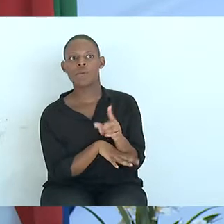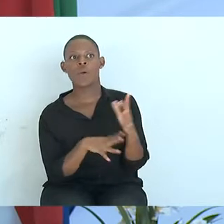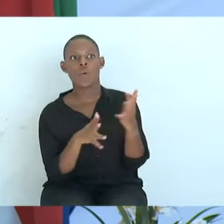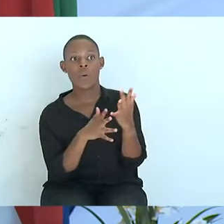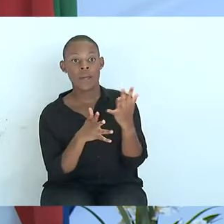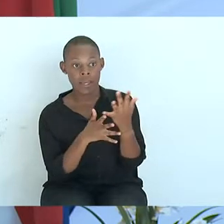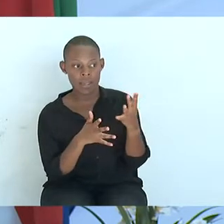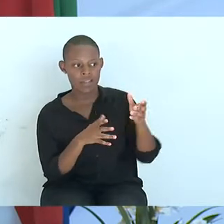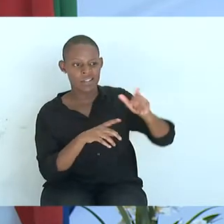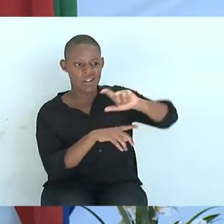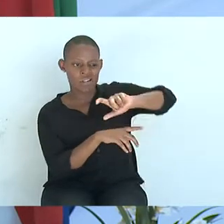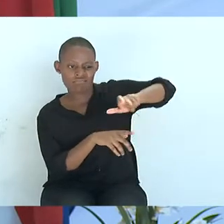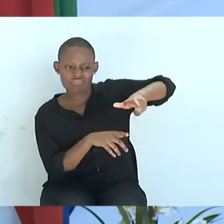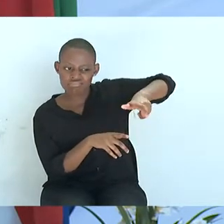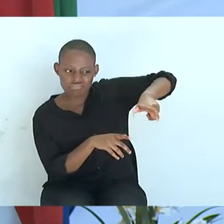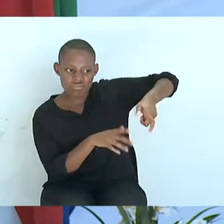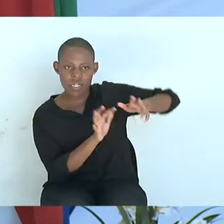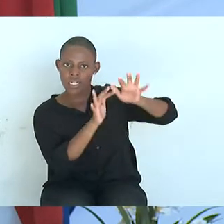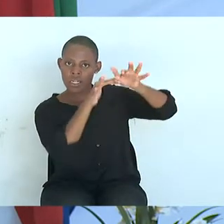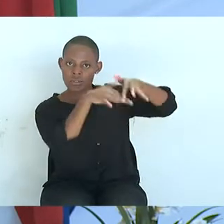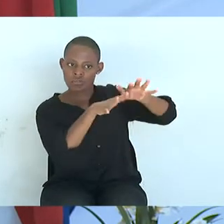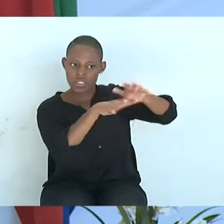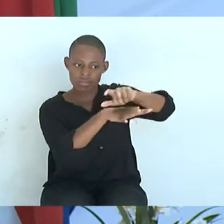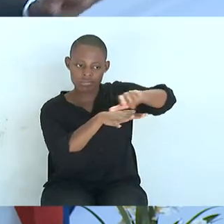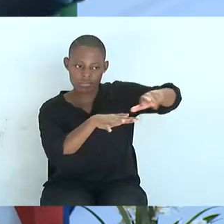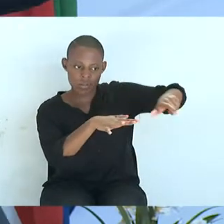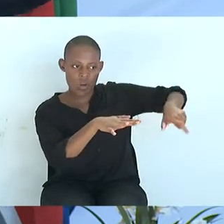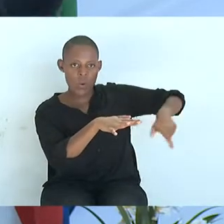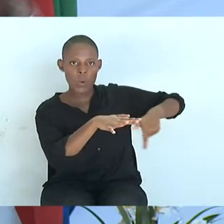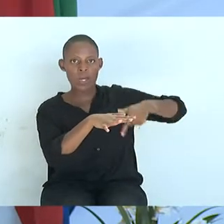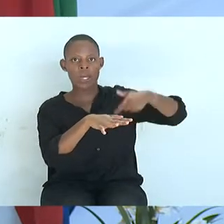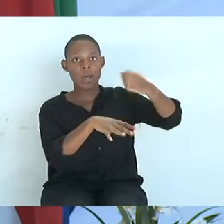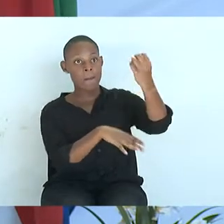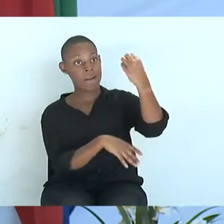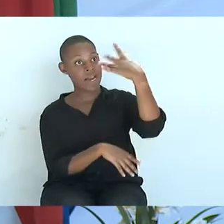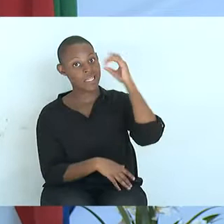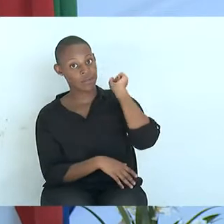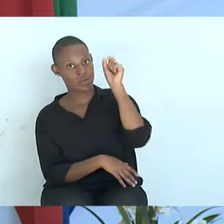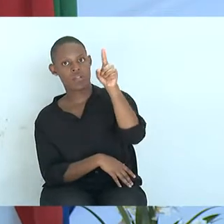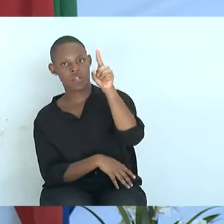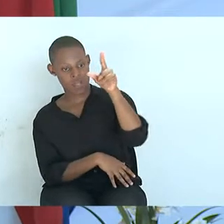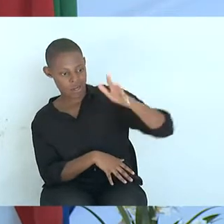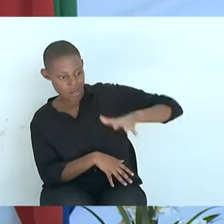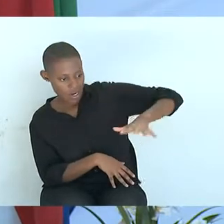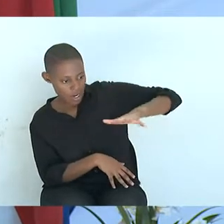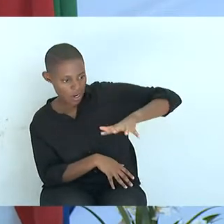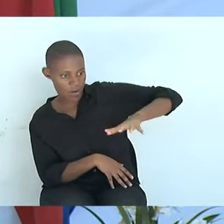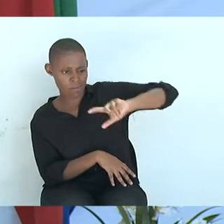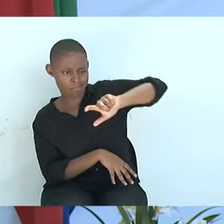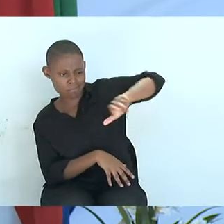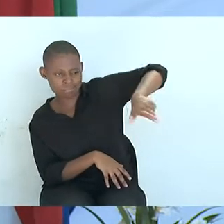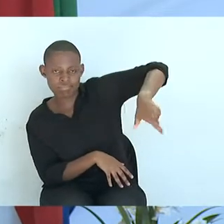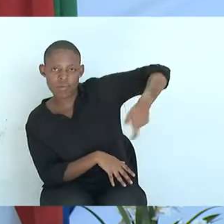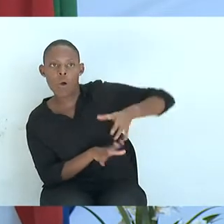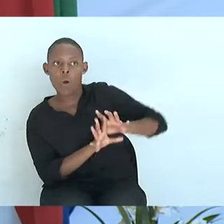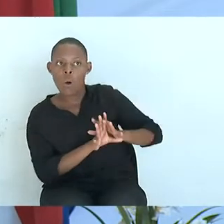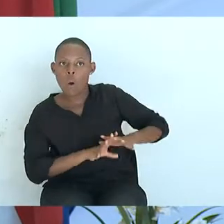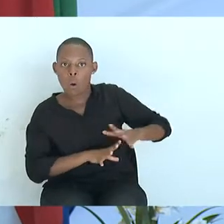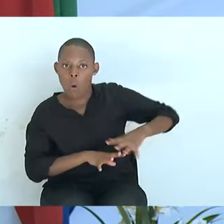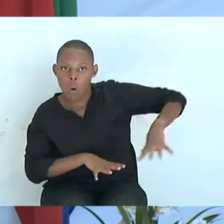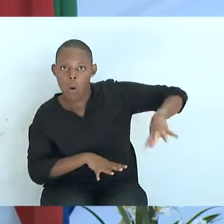Mkhanyakude and beyond. And if you look onto the slide there, you will see where you see a lot of